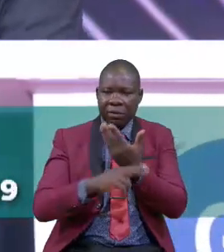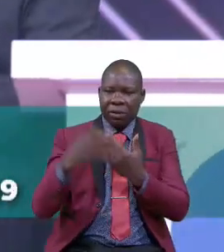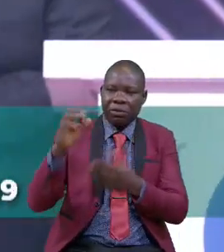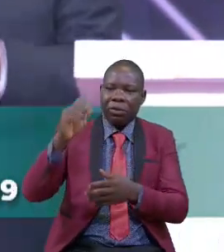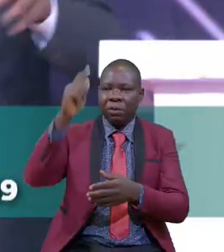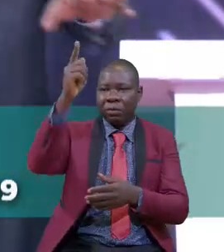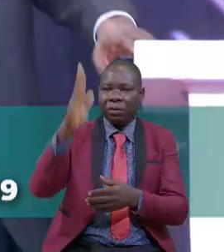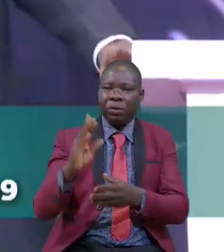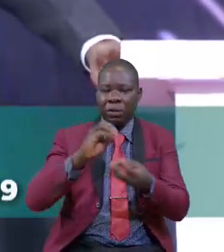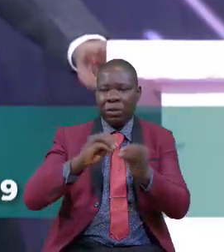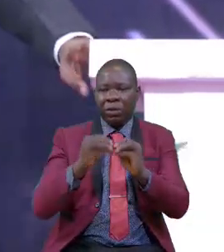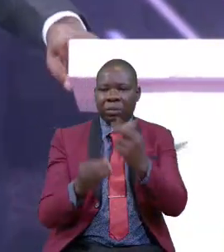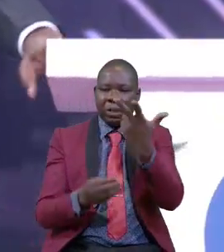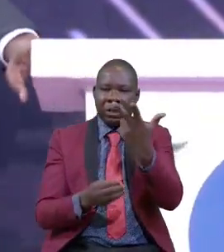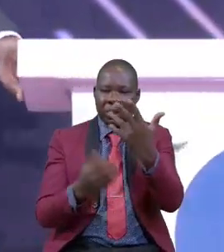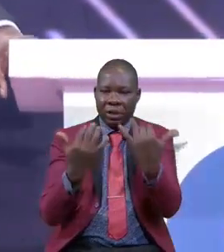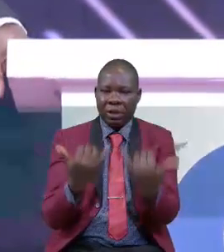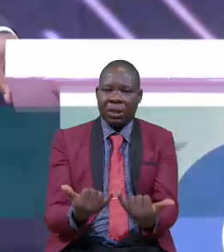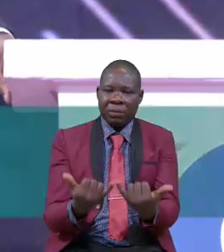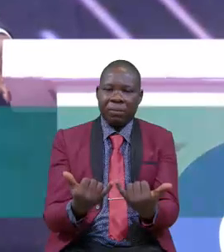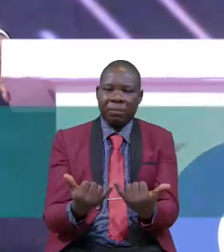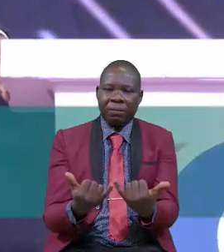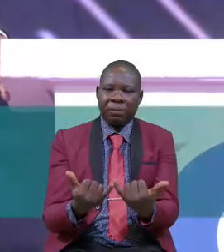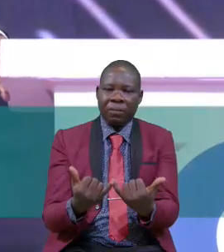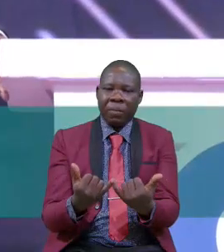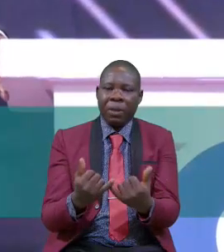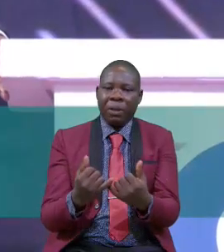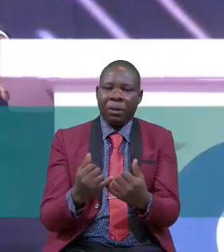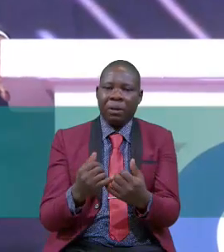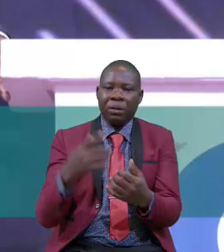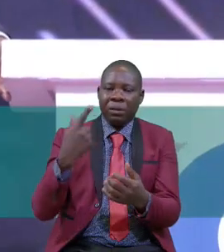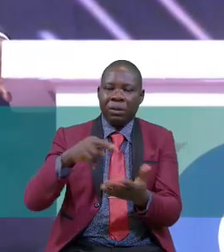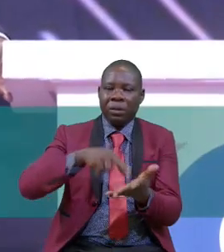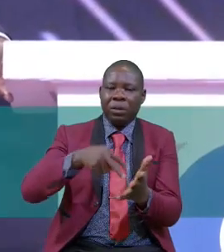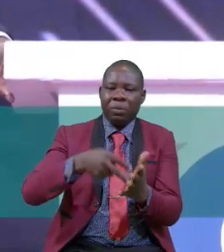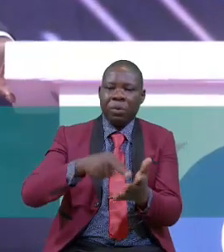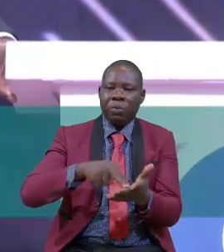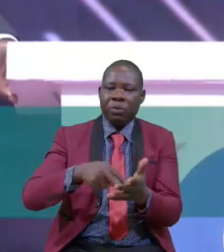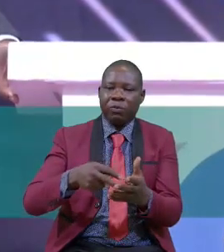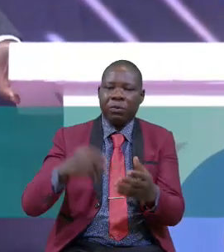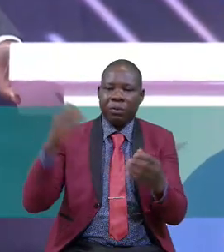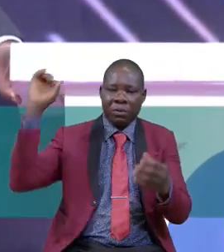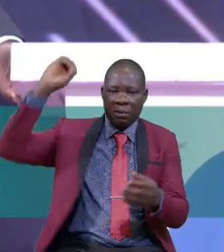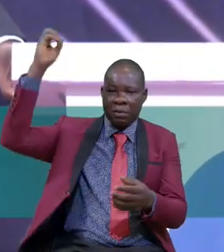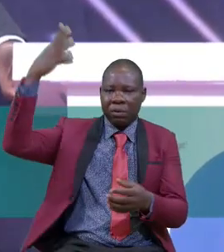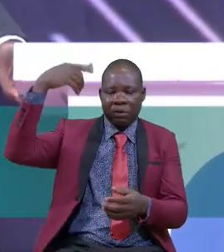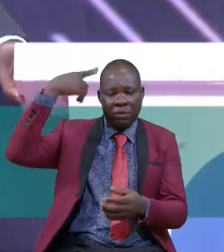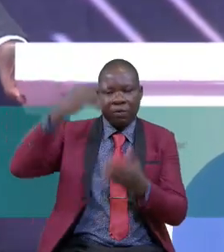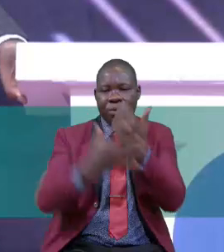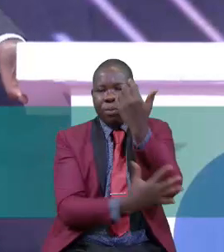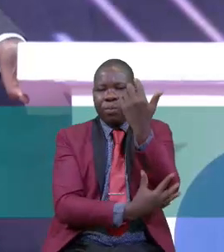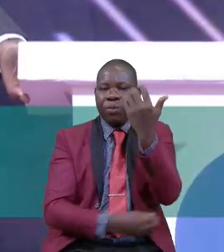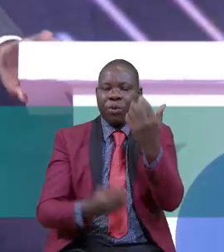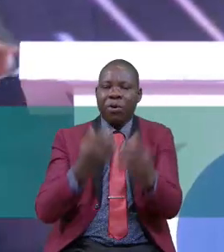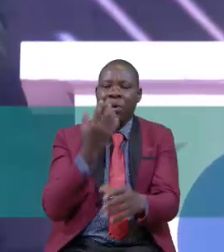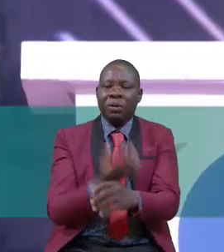now. Number three, we're looking at the purposeful grace for poor,